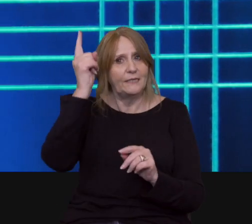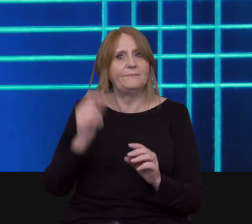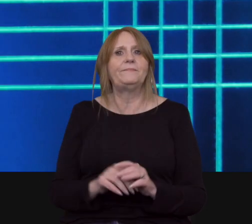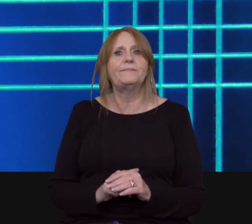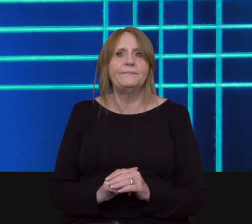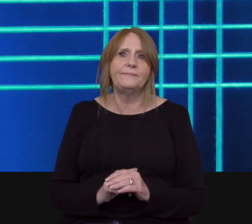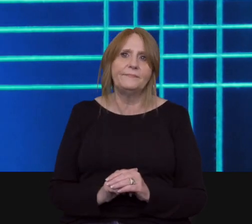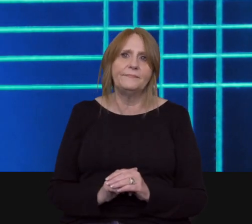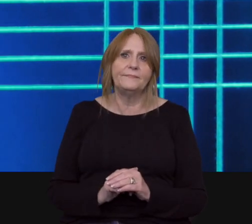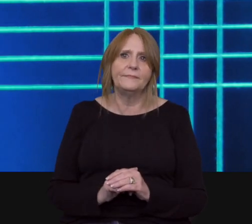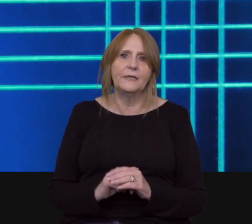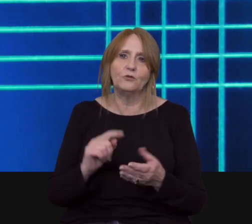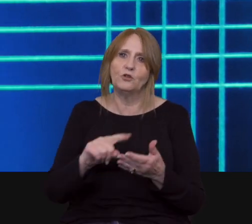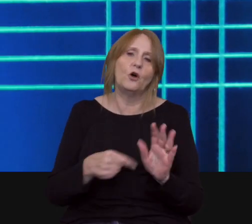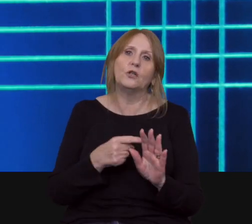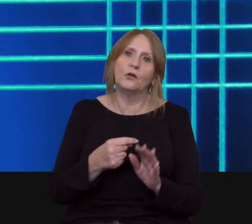chapter 24,